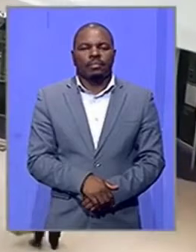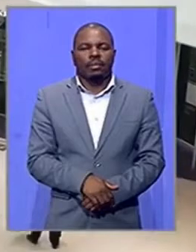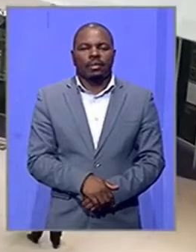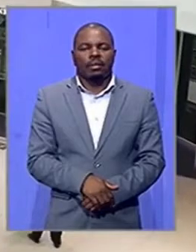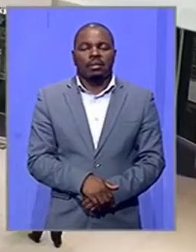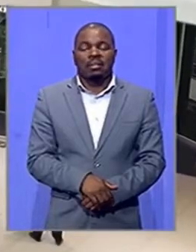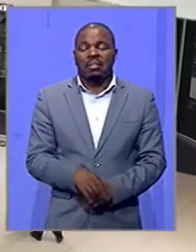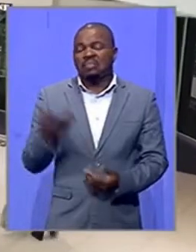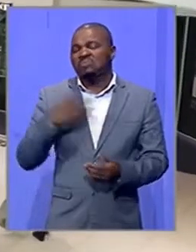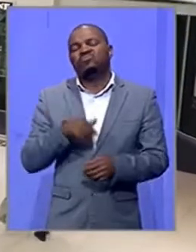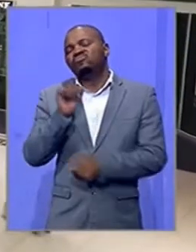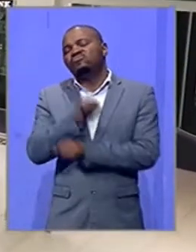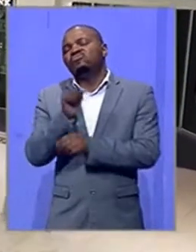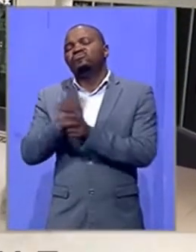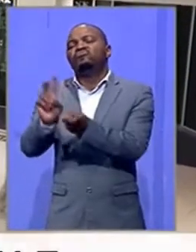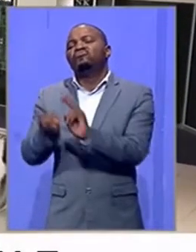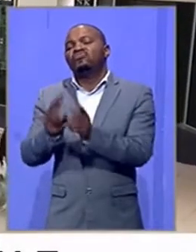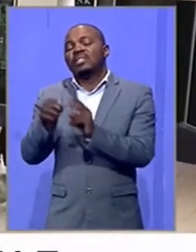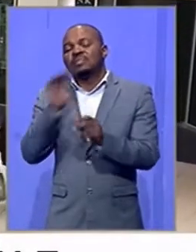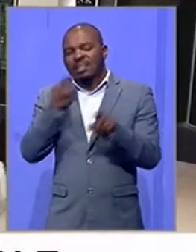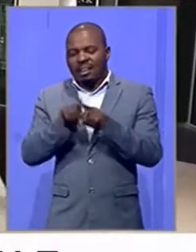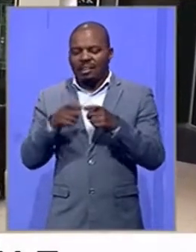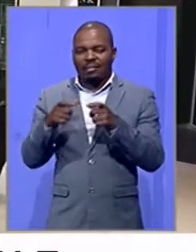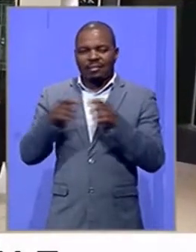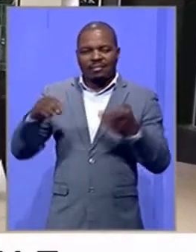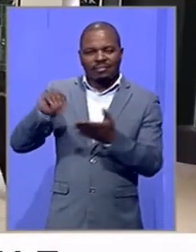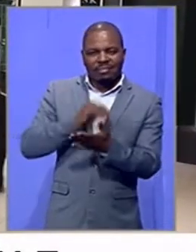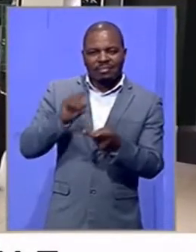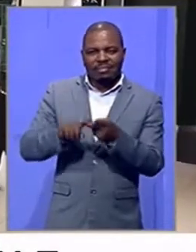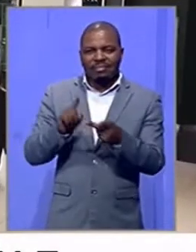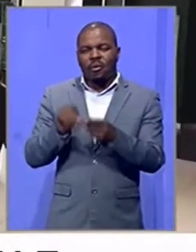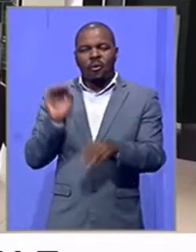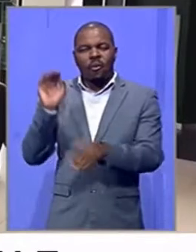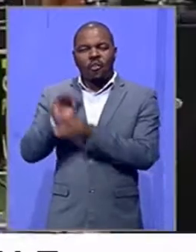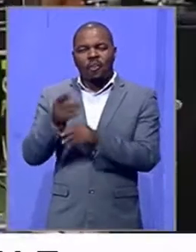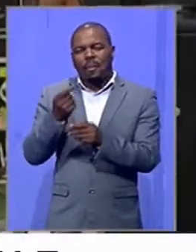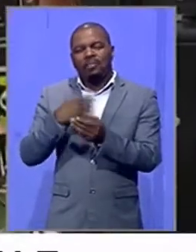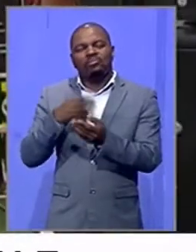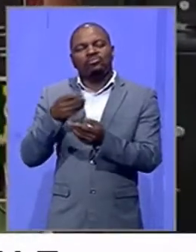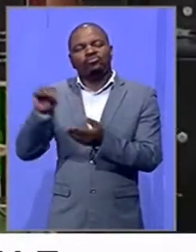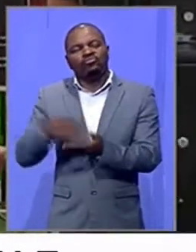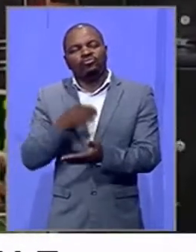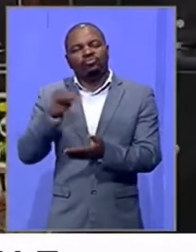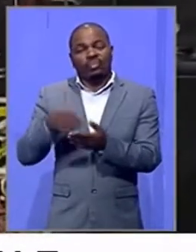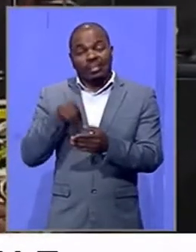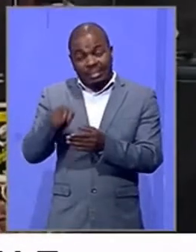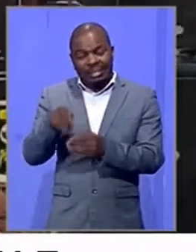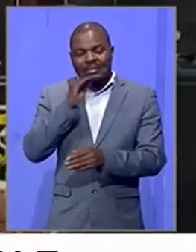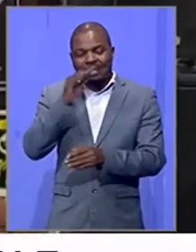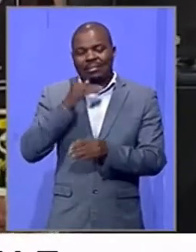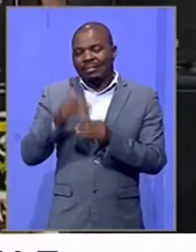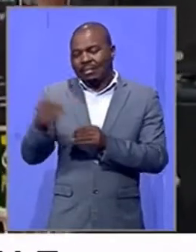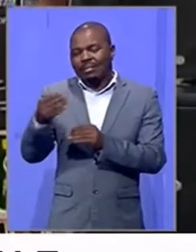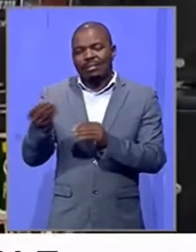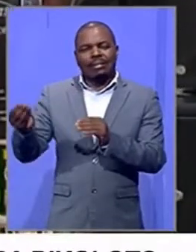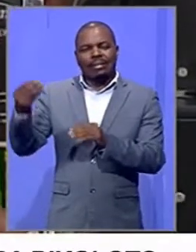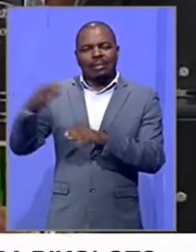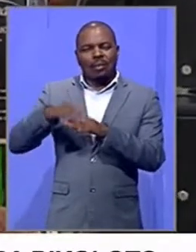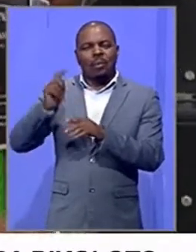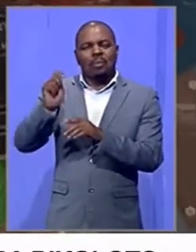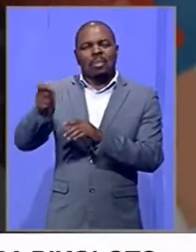Sekoloto se sa bolokehang se bolela ho ba le credit card, overdraft le ho kadima tjhelete, e leng dikoloto tseo qetellong o lefang tjhelete e ngata